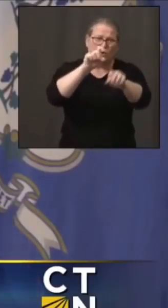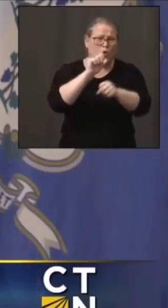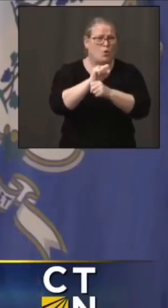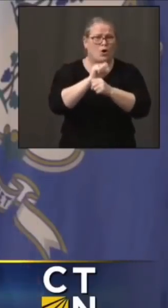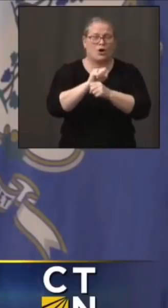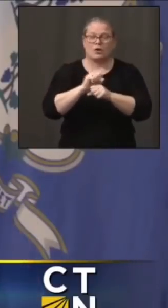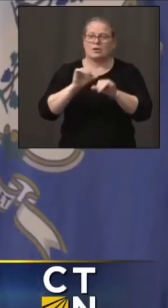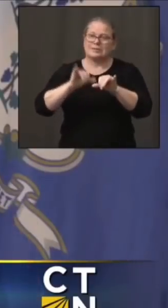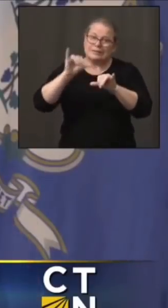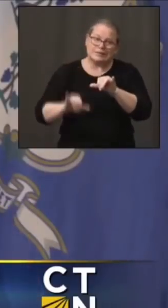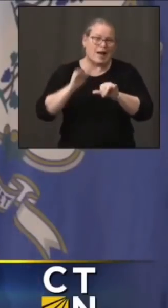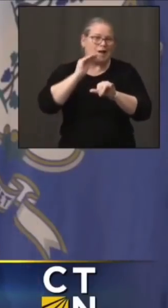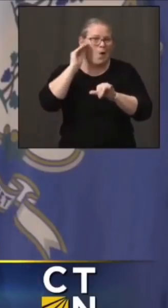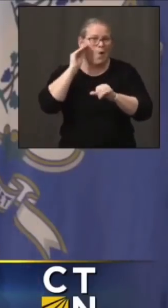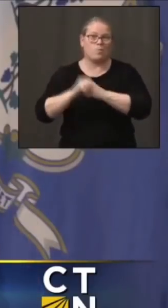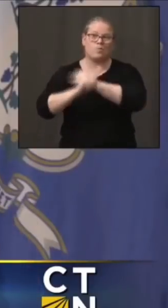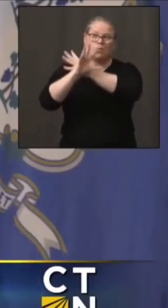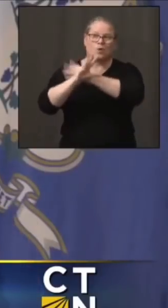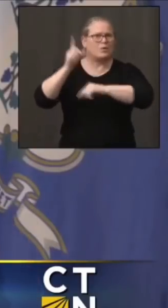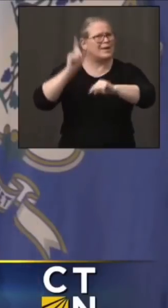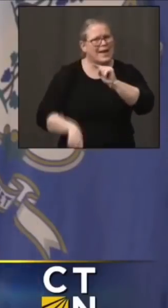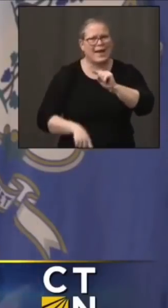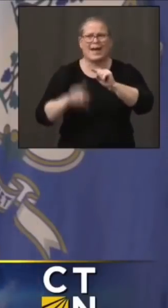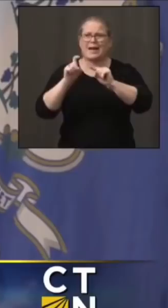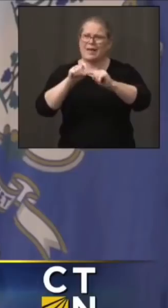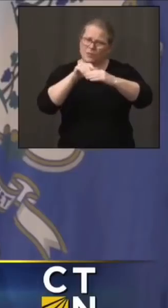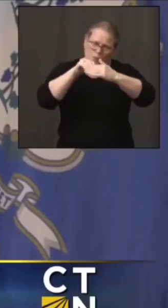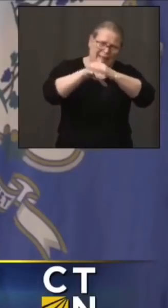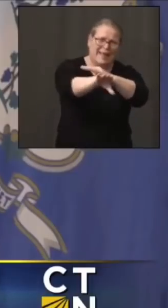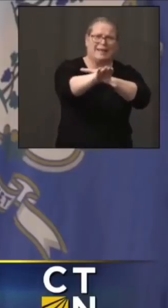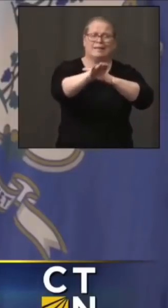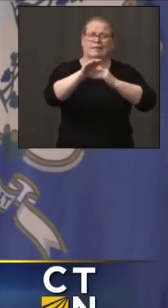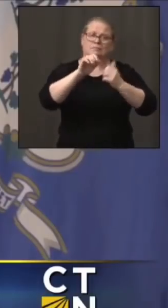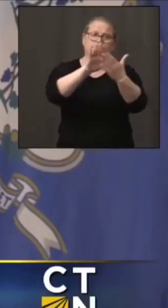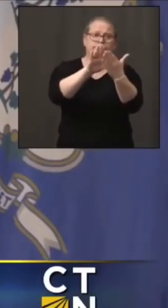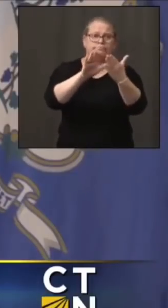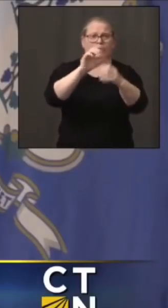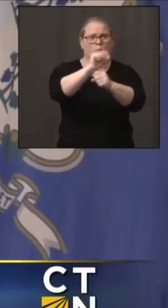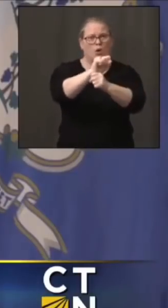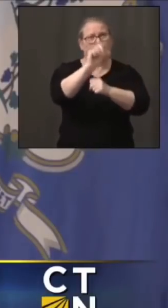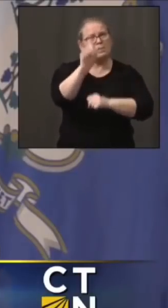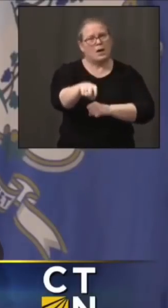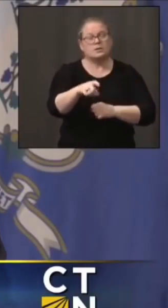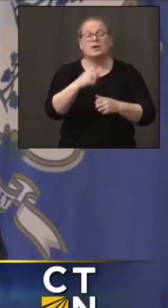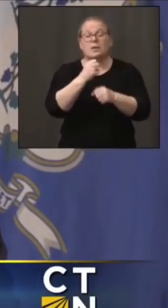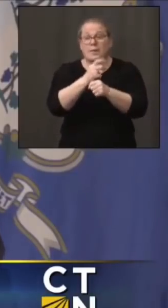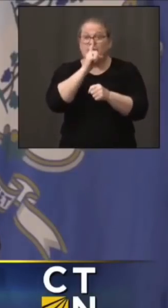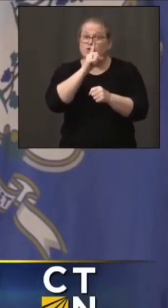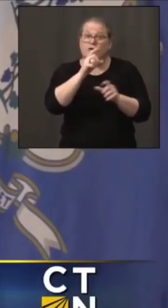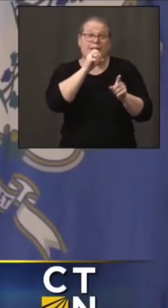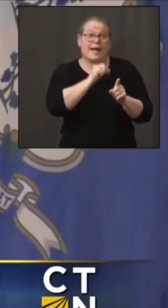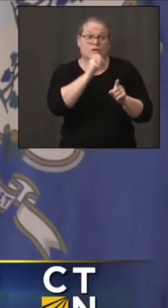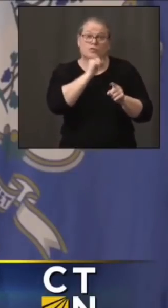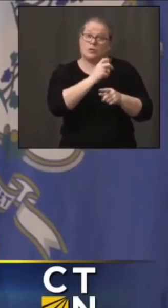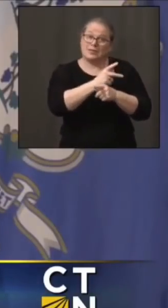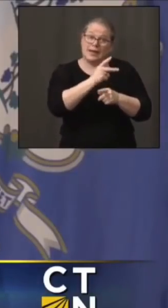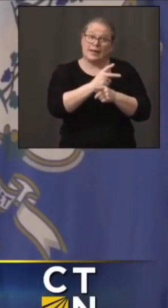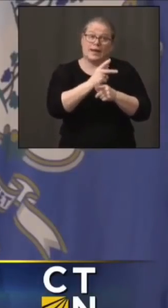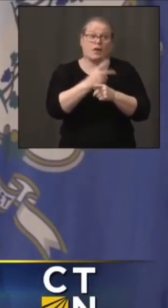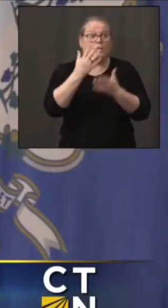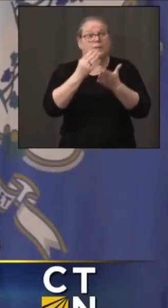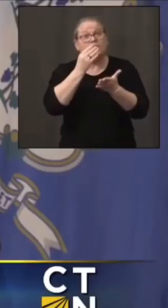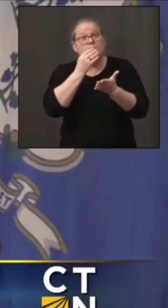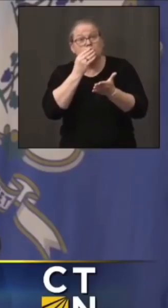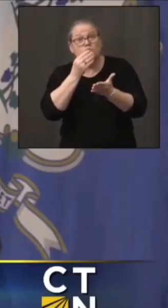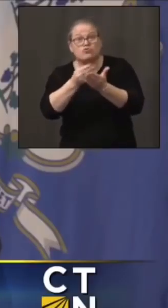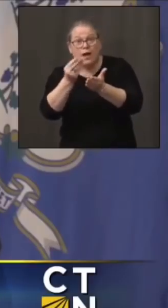can't dial it in, make sure that they can get to work and take care of, obviously they're taking care of the elderly, let's say, when it comes to food, when it